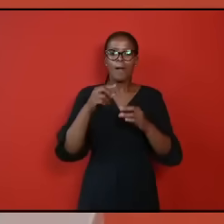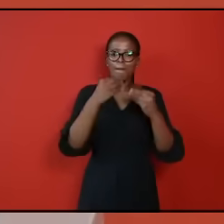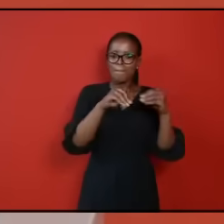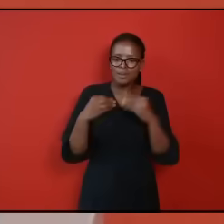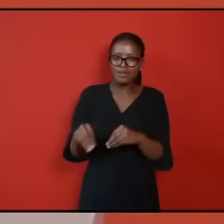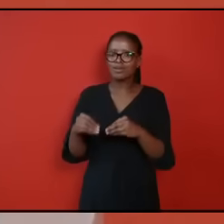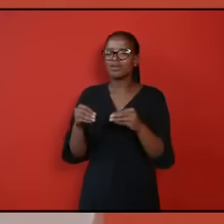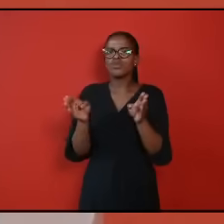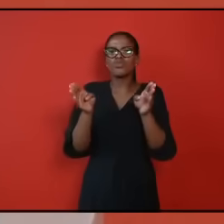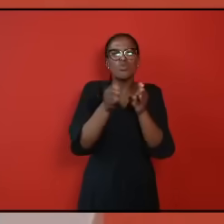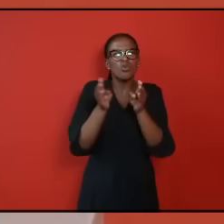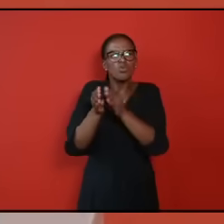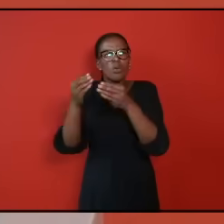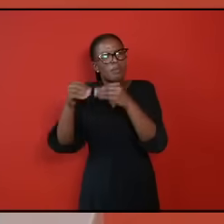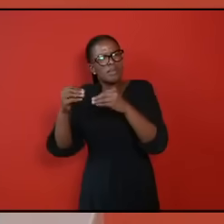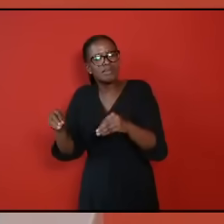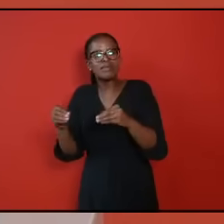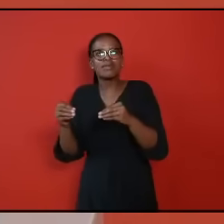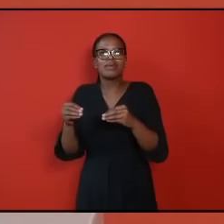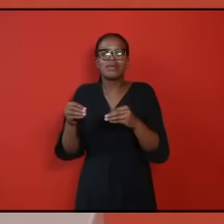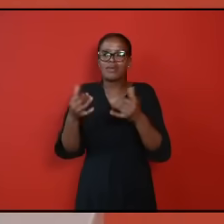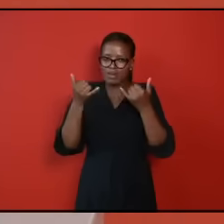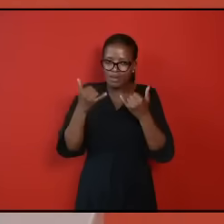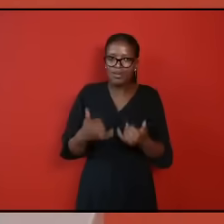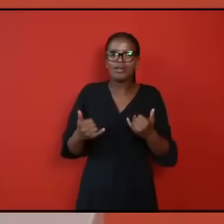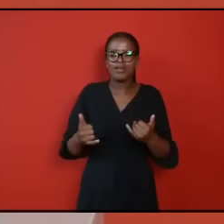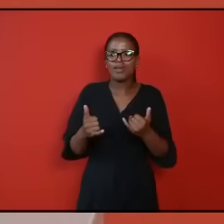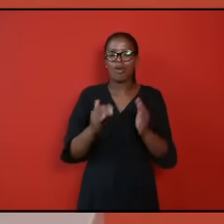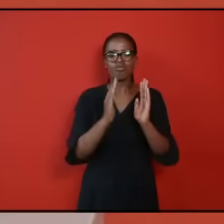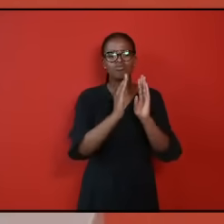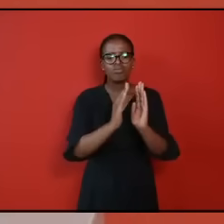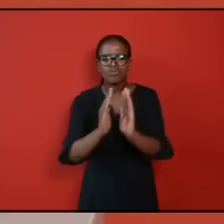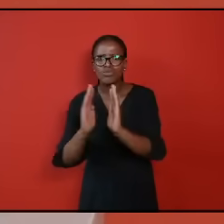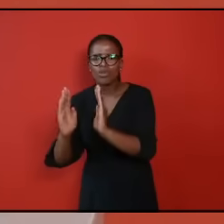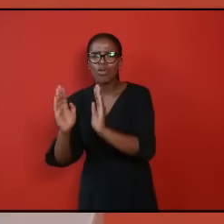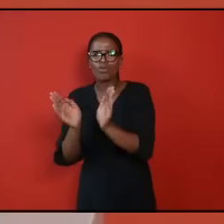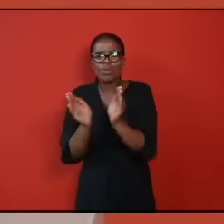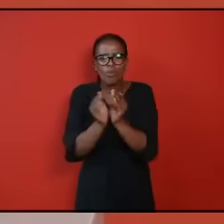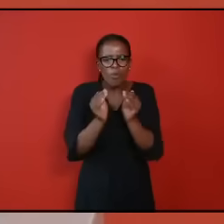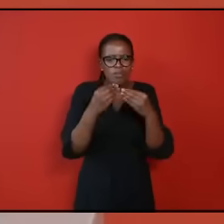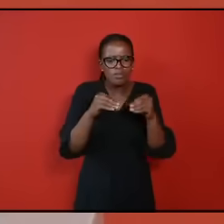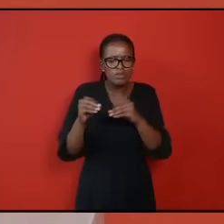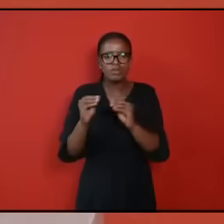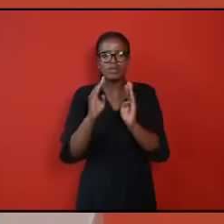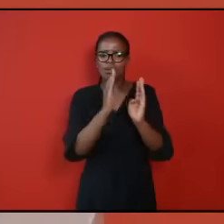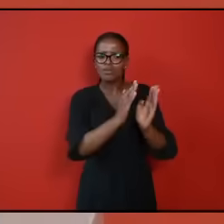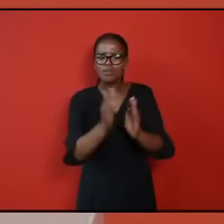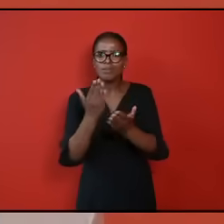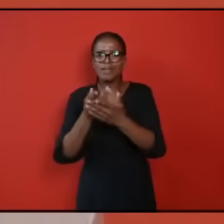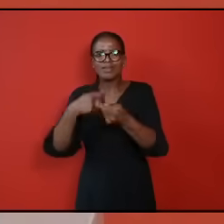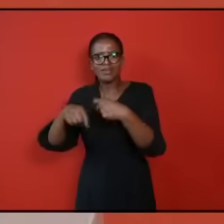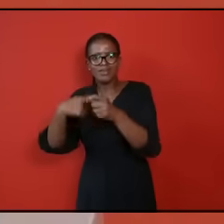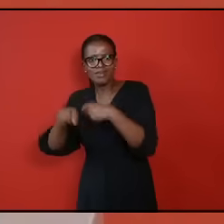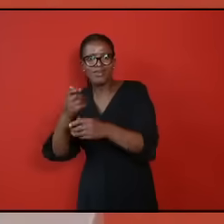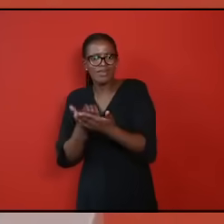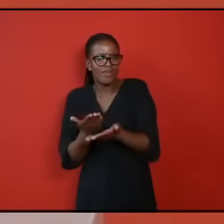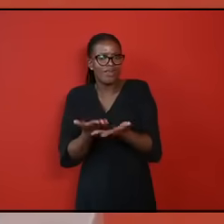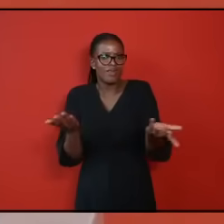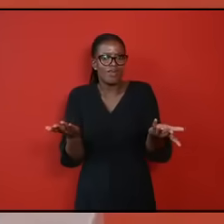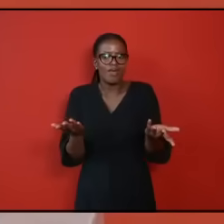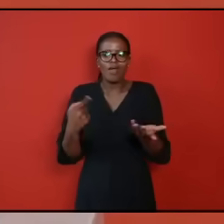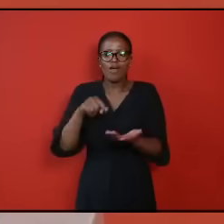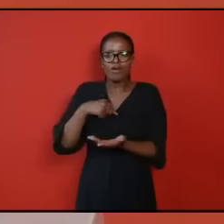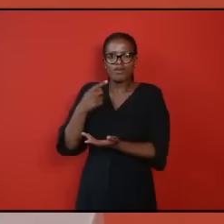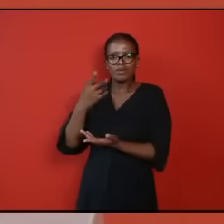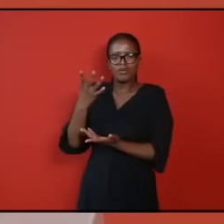business now, small business, that is now in the shelves. And other shops did exactly what we